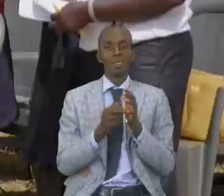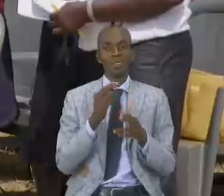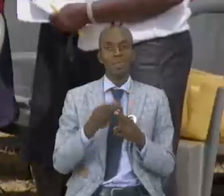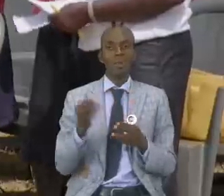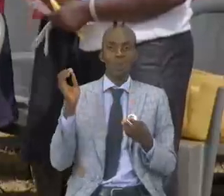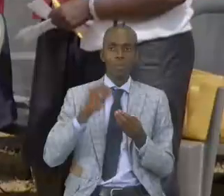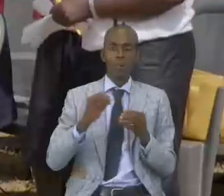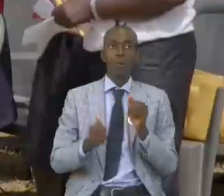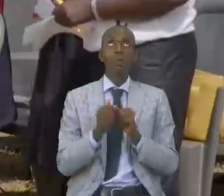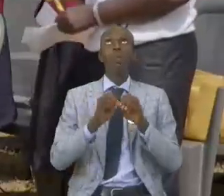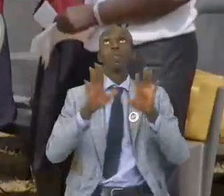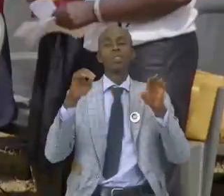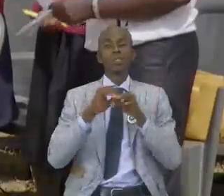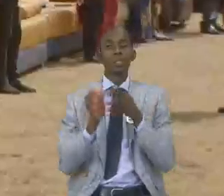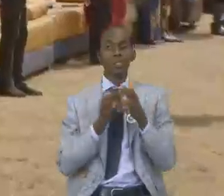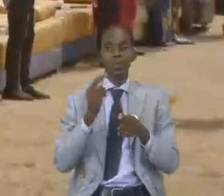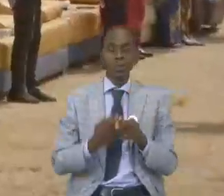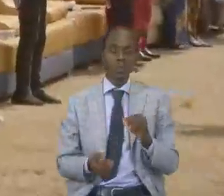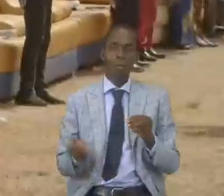brighter, better,